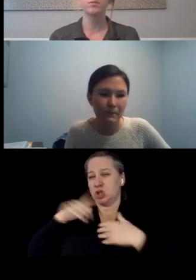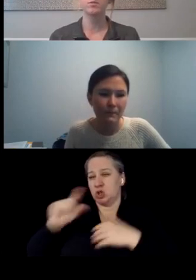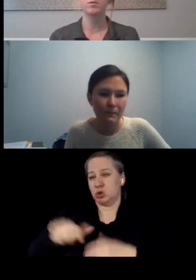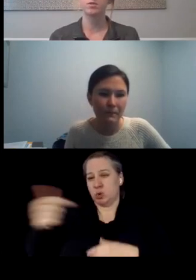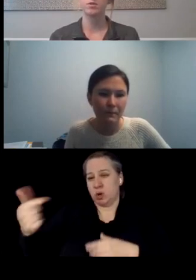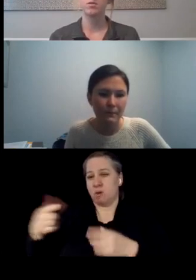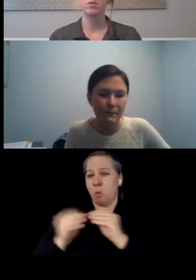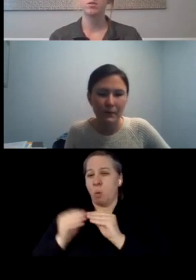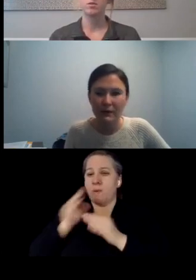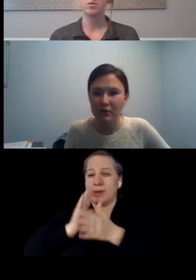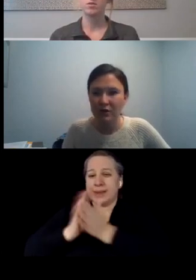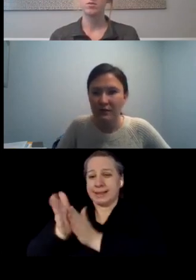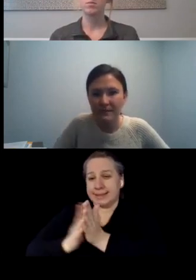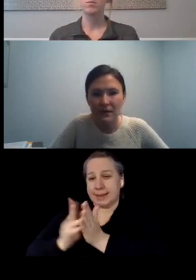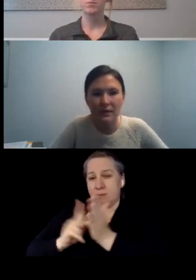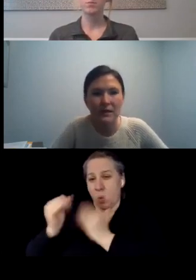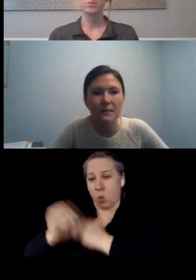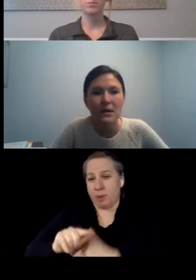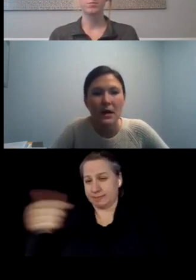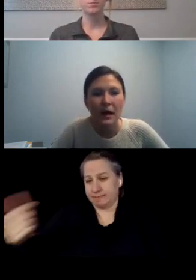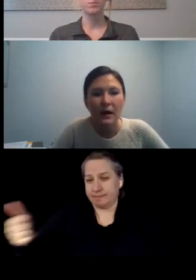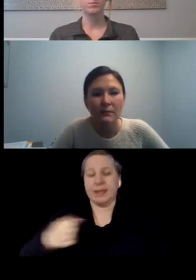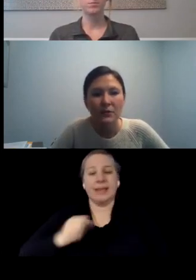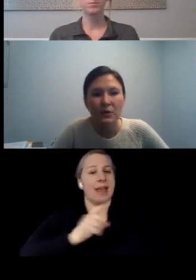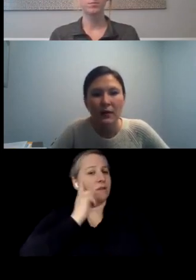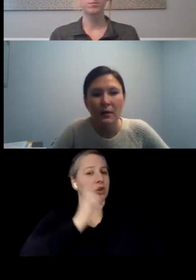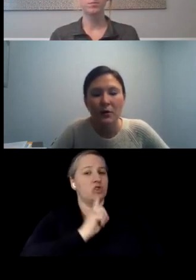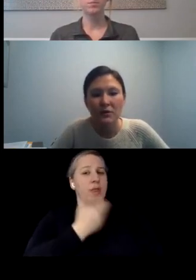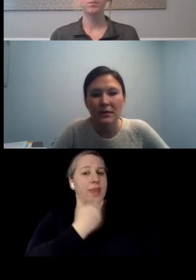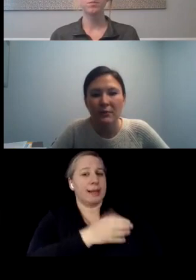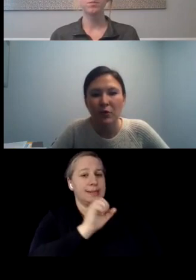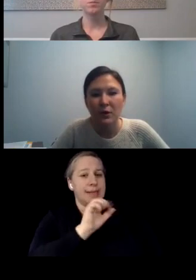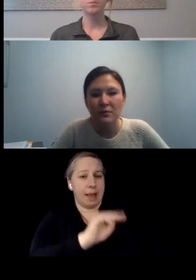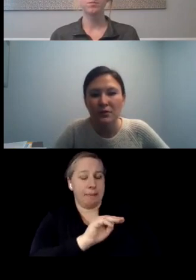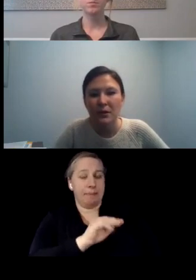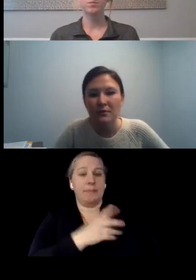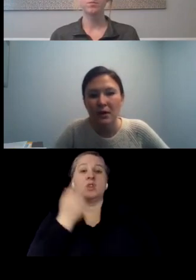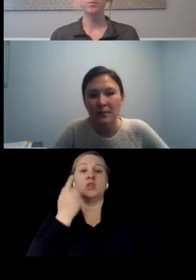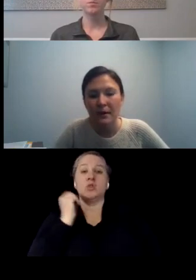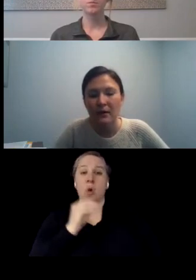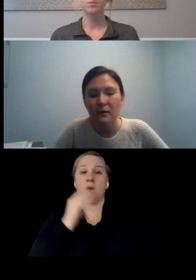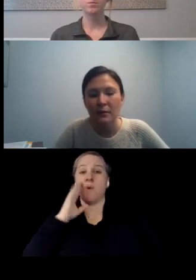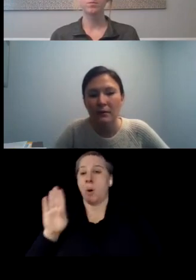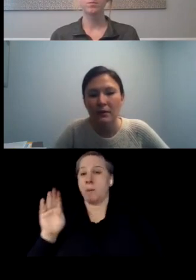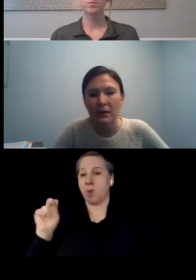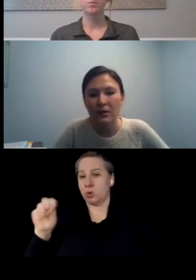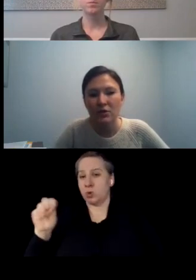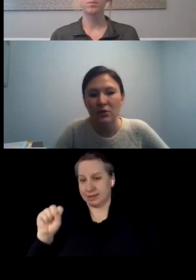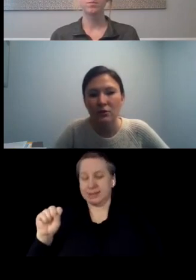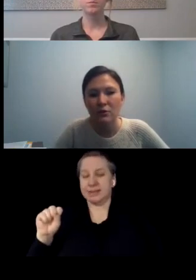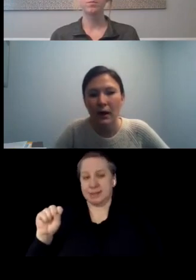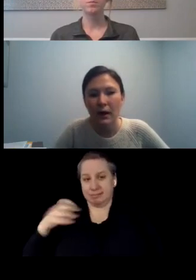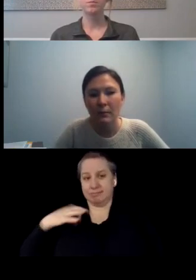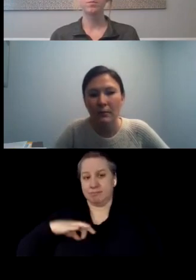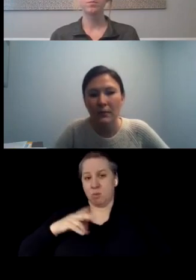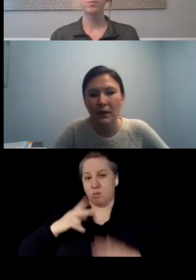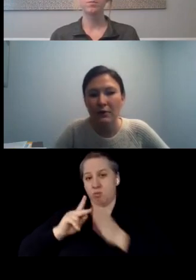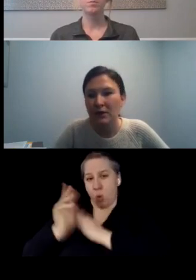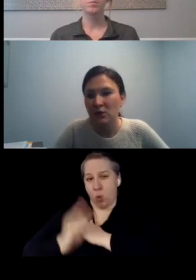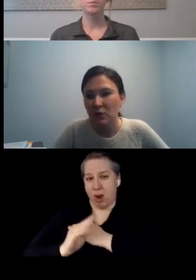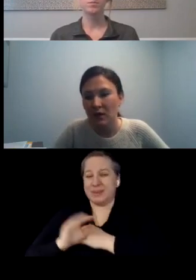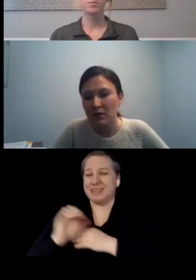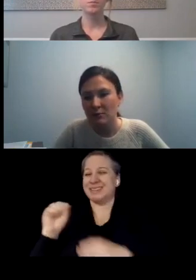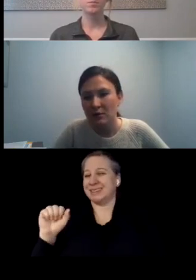programs. Yeah, for sure. Thanks, Sam. So on the bonus incentive program, so Sam talked about it a little bit related to